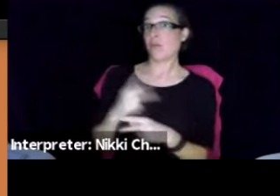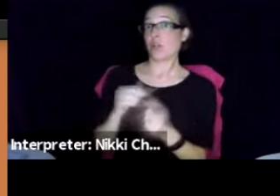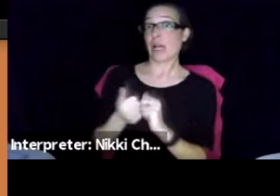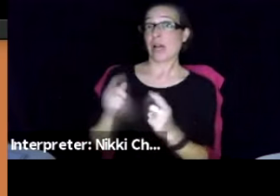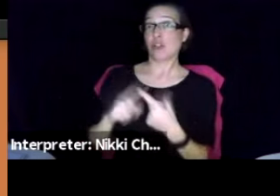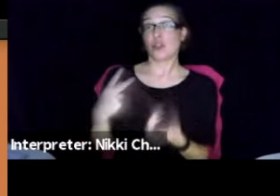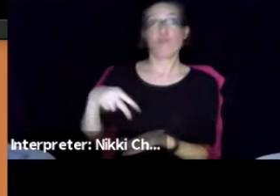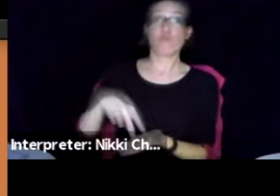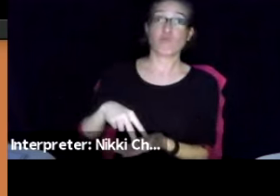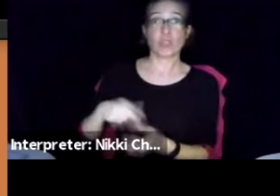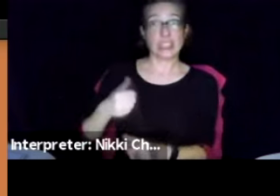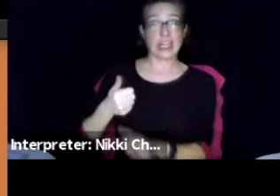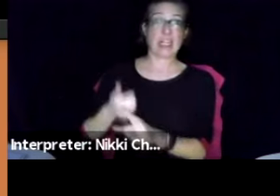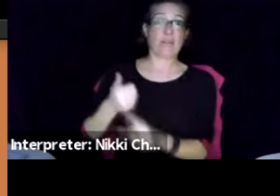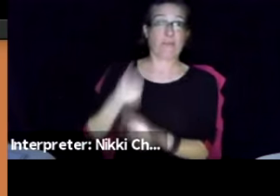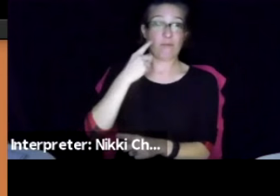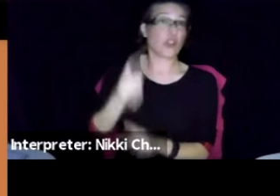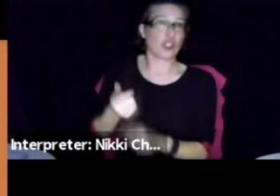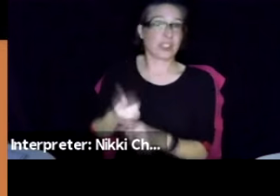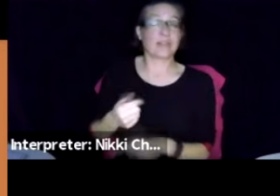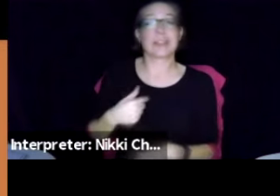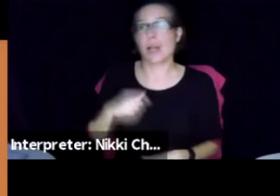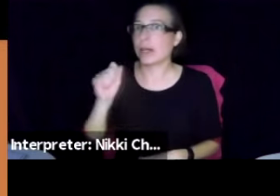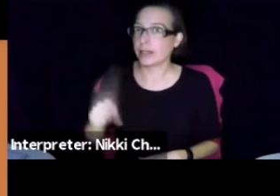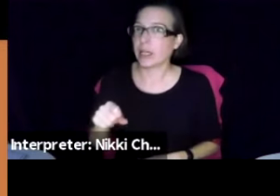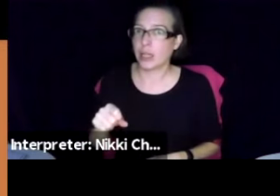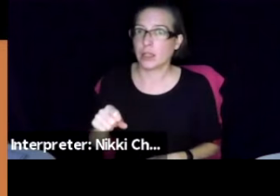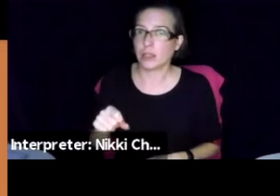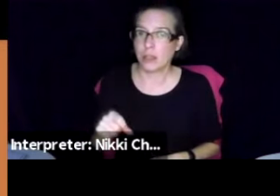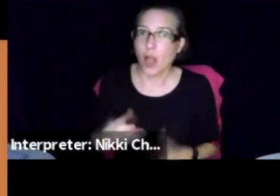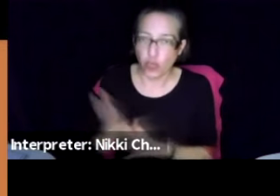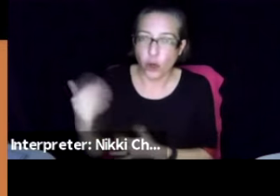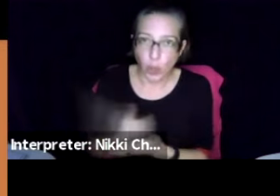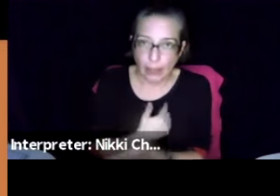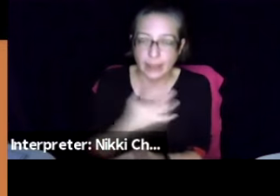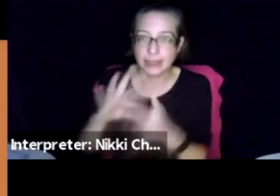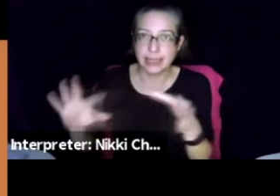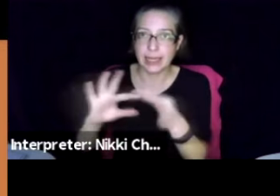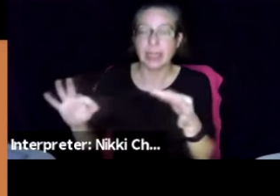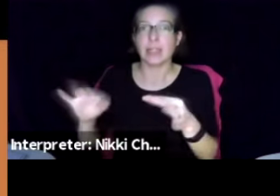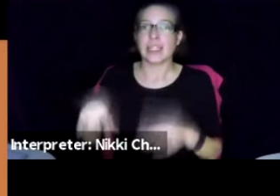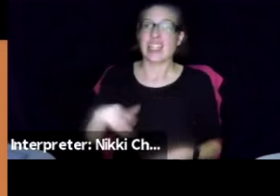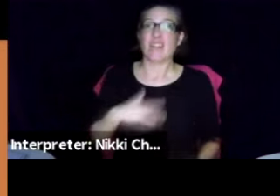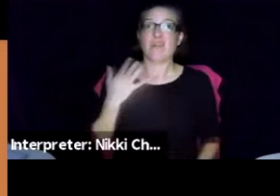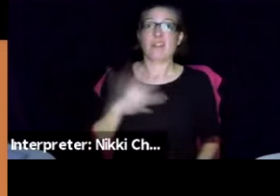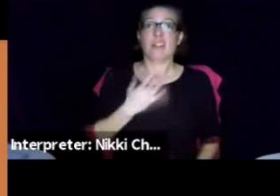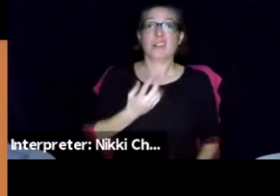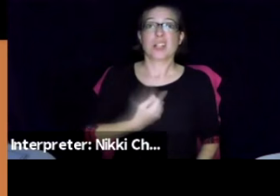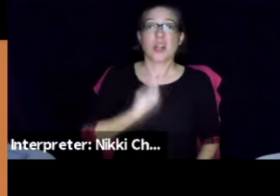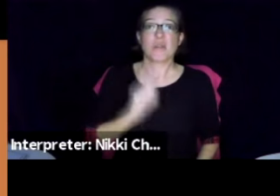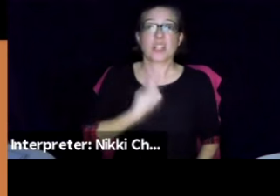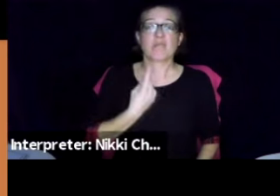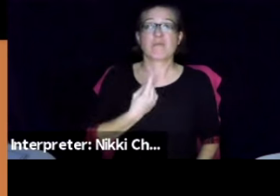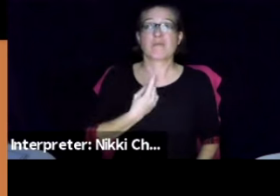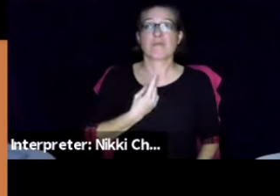stand up for yourself, because I can thoroughly say that it feels really lonely and small when it's